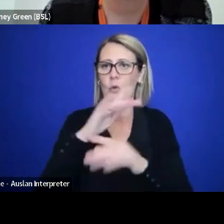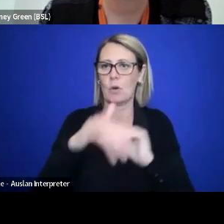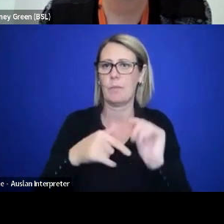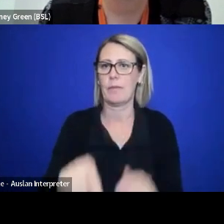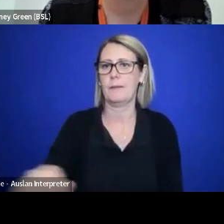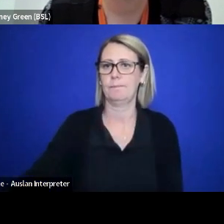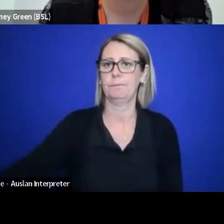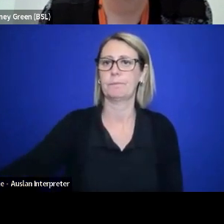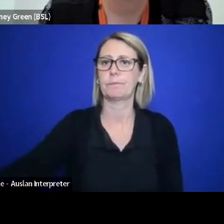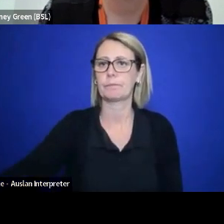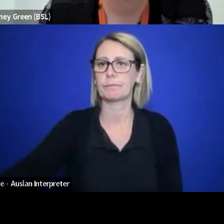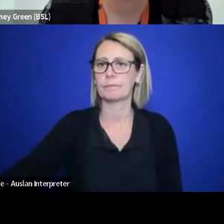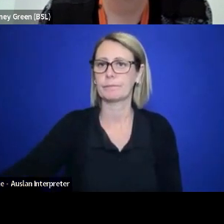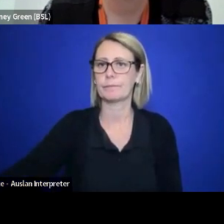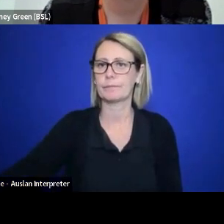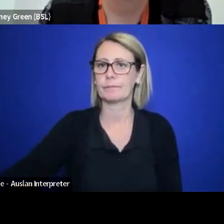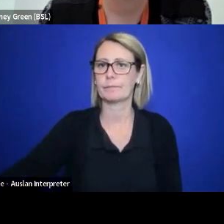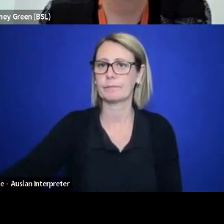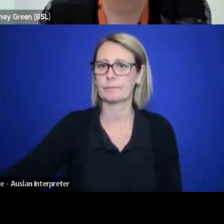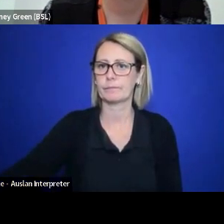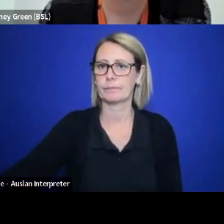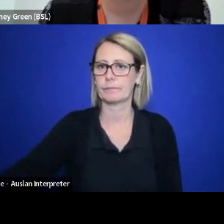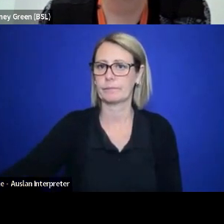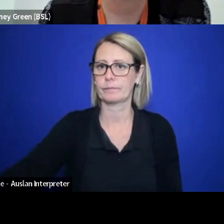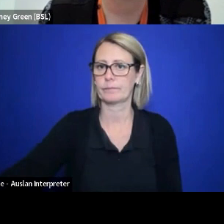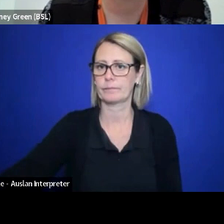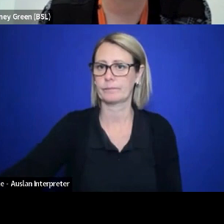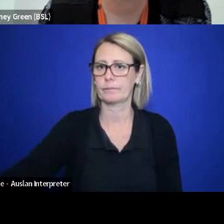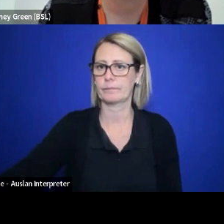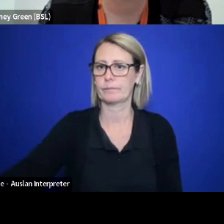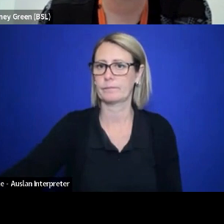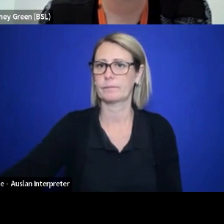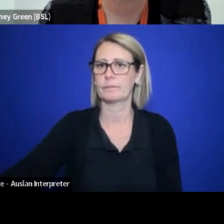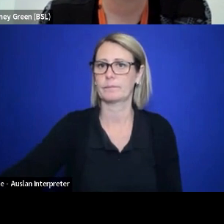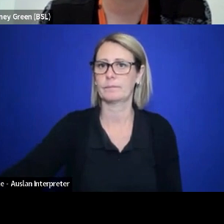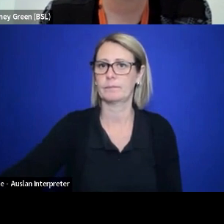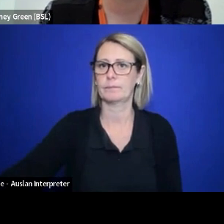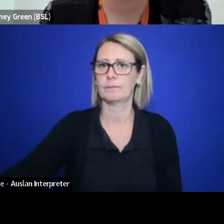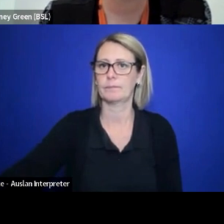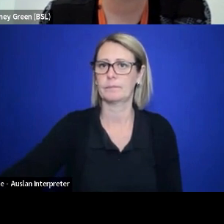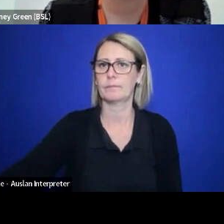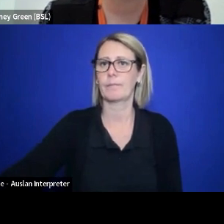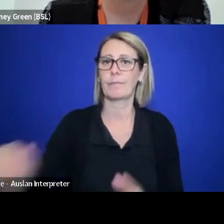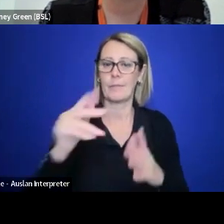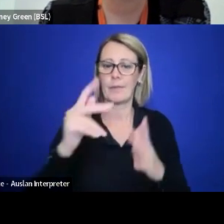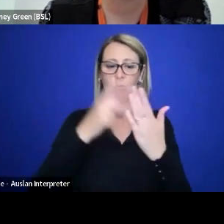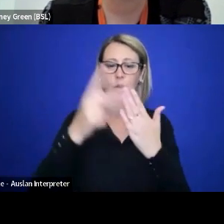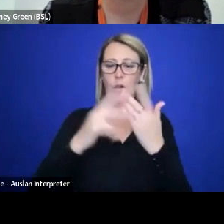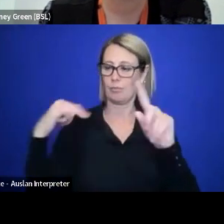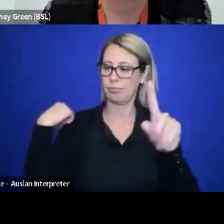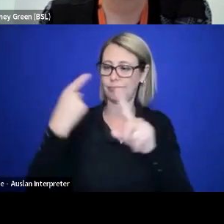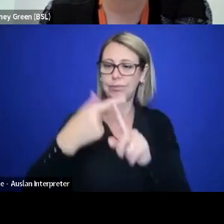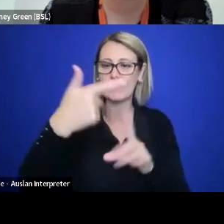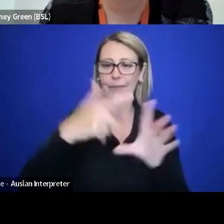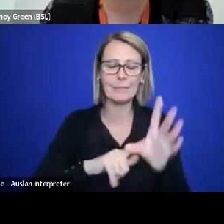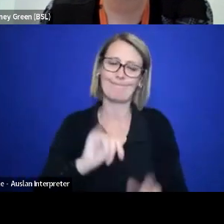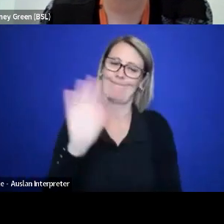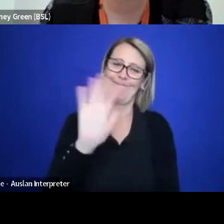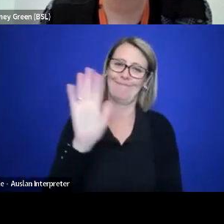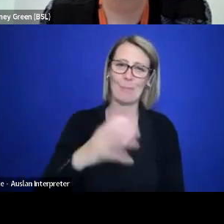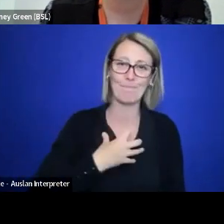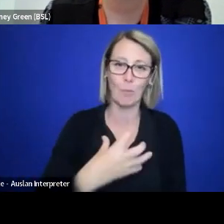that. Look, our program's actually been going longer than 7 years, but the Youth Transitions